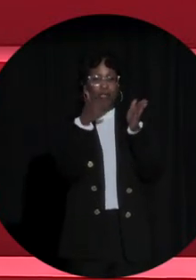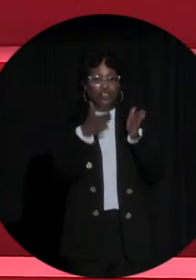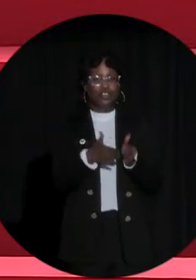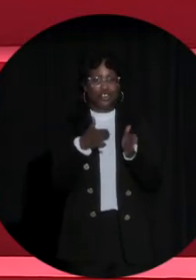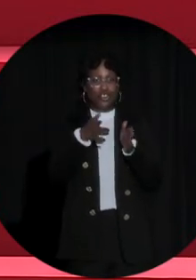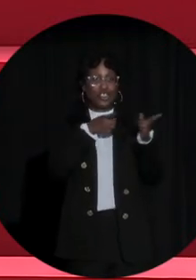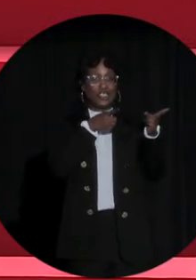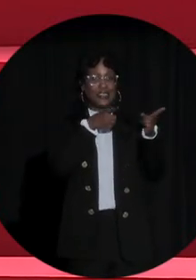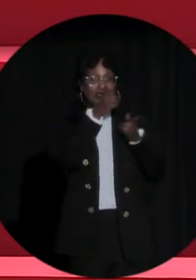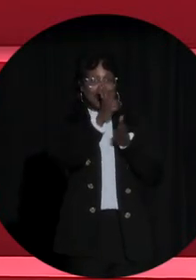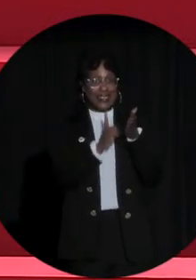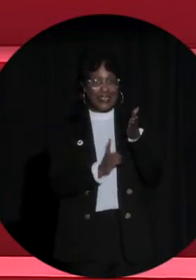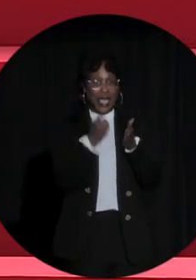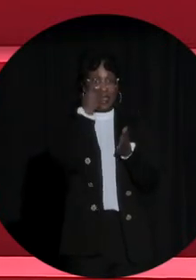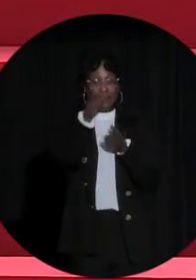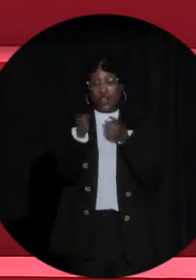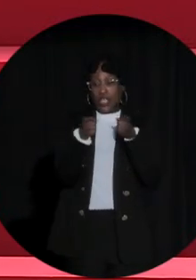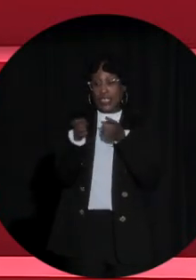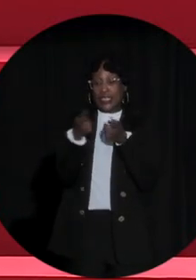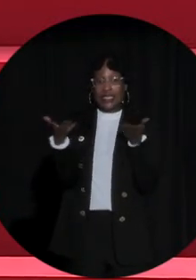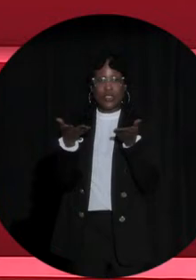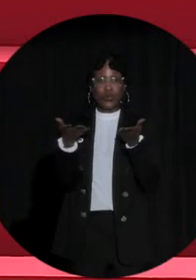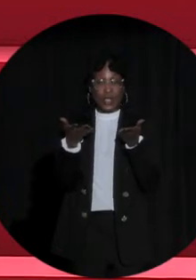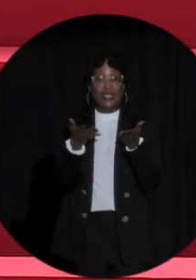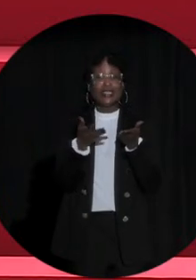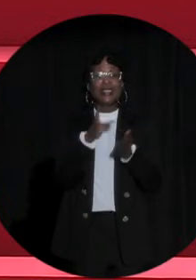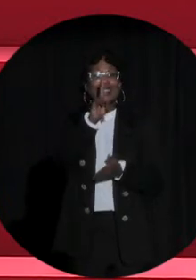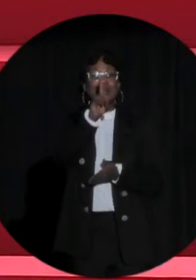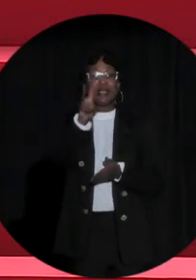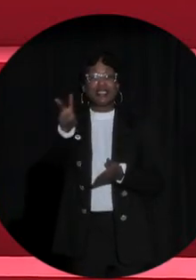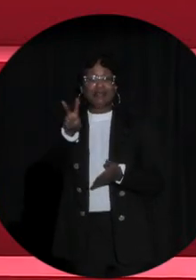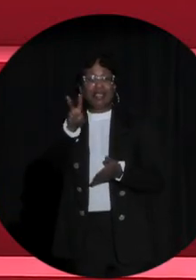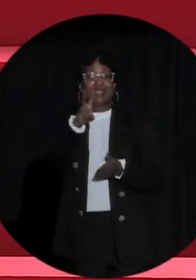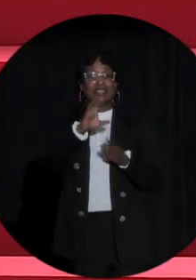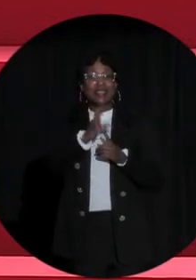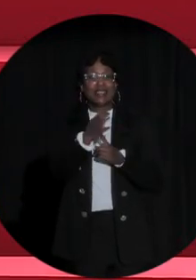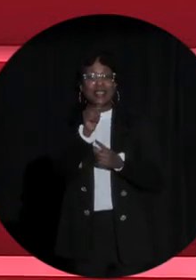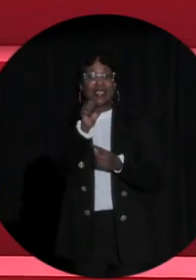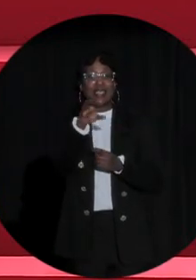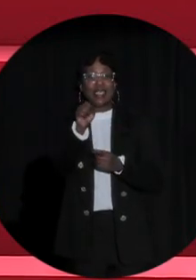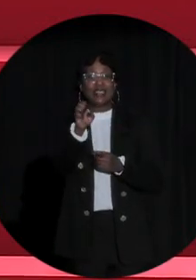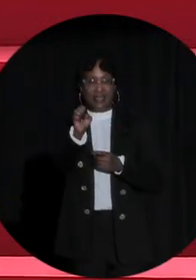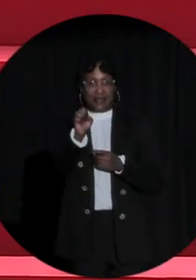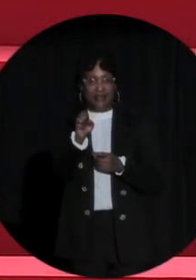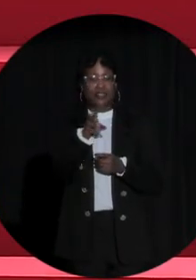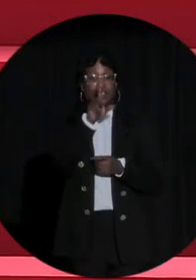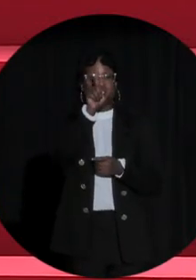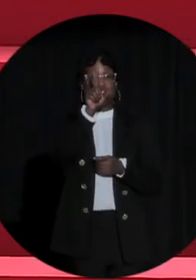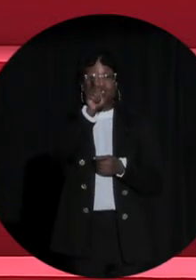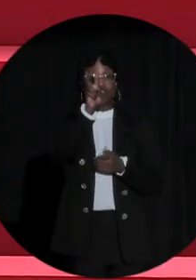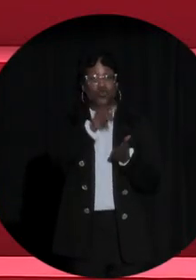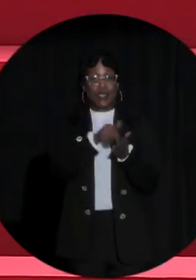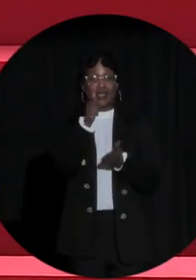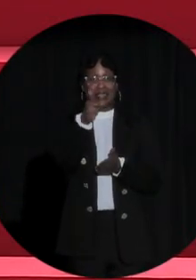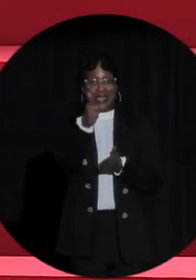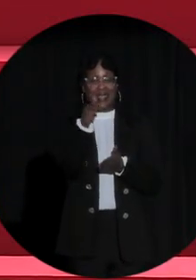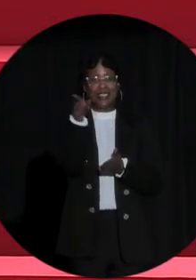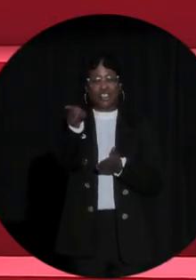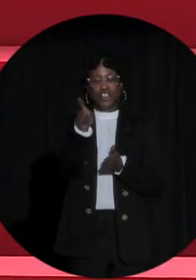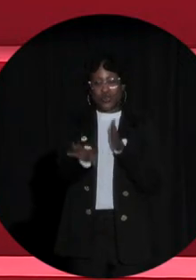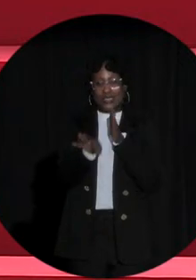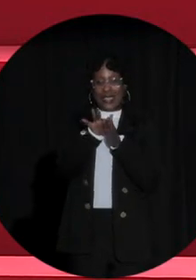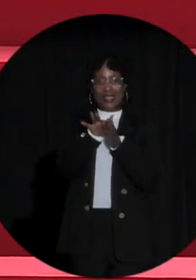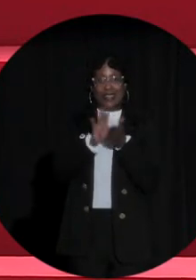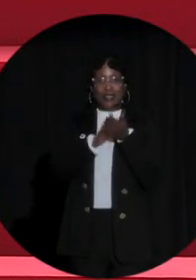violence cases. In 2010, she was elected to serve as the county's state's attorney, becoming